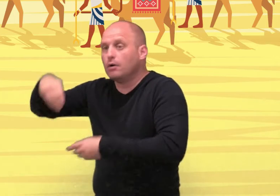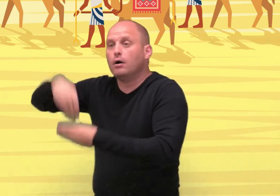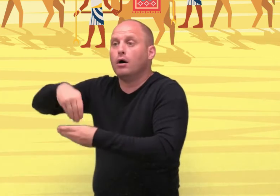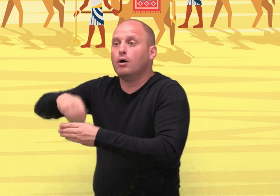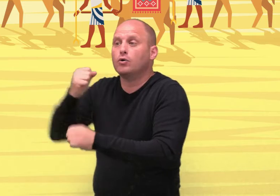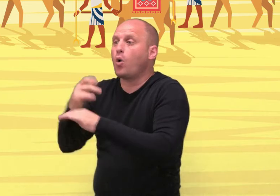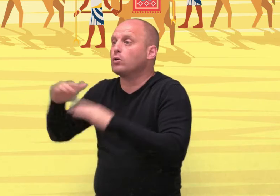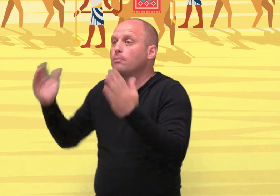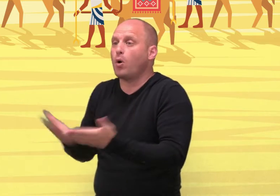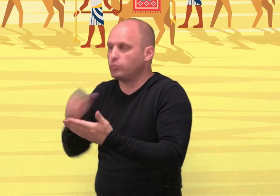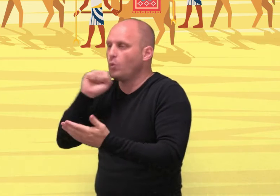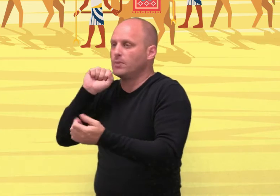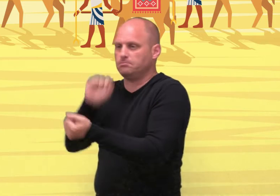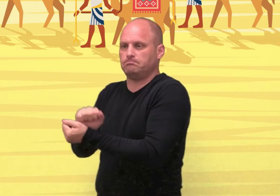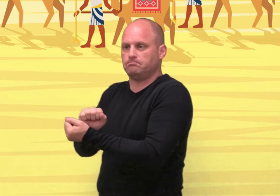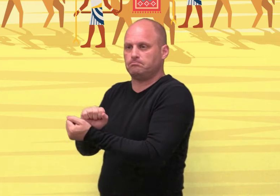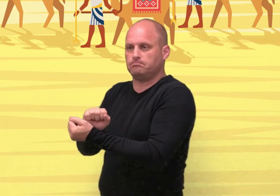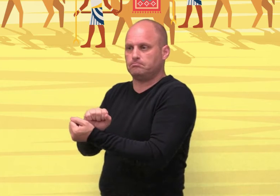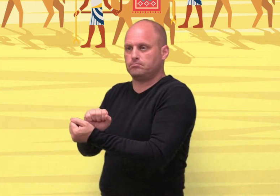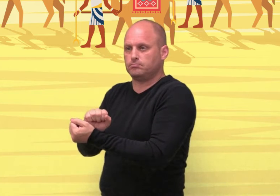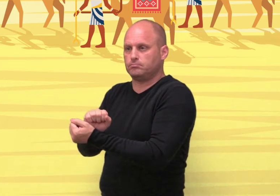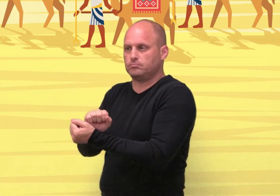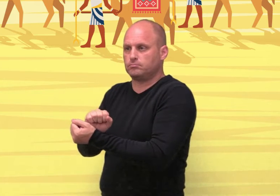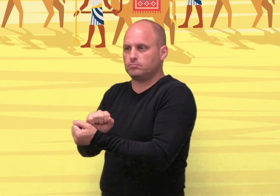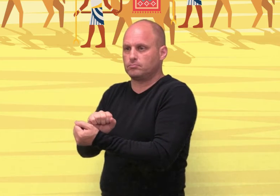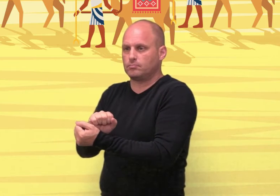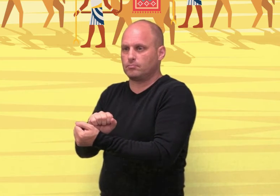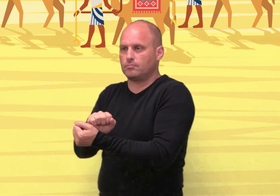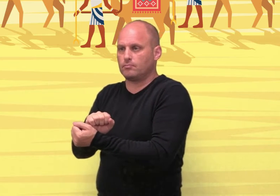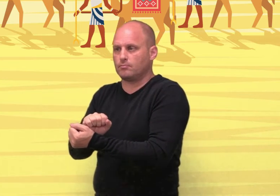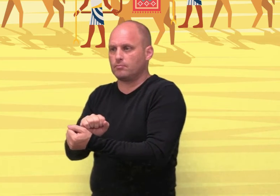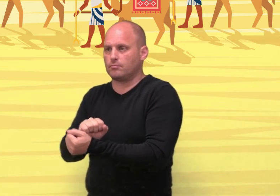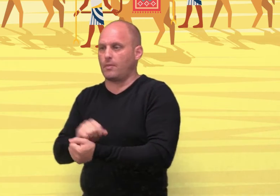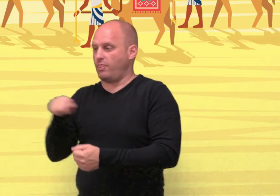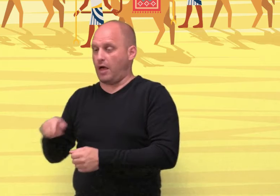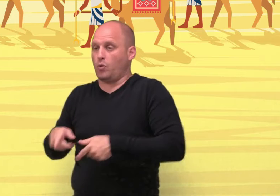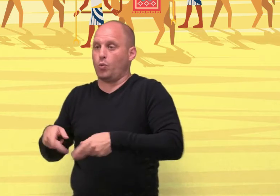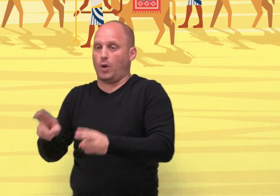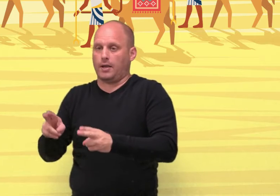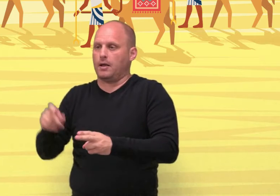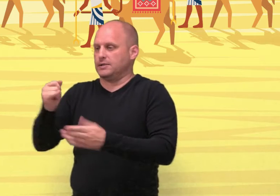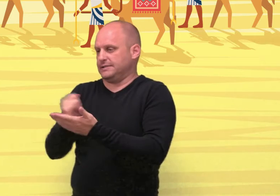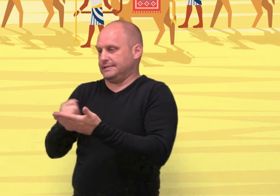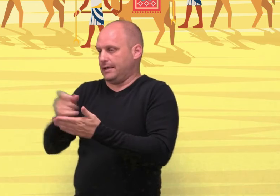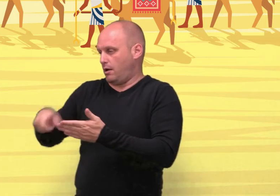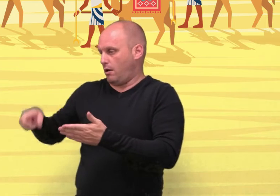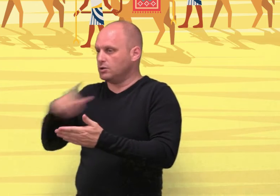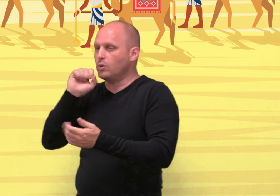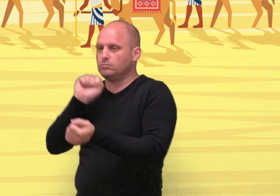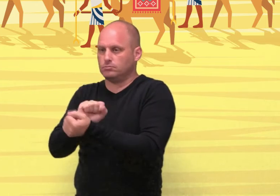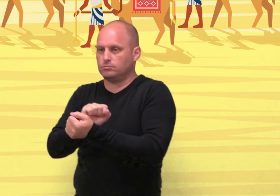the punishment. Thus we punish the wrongdoers." So Yusuf began the search in their